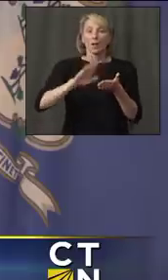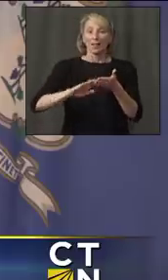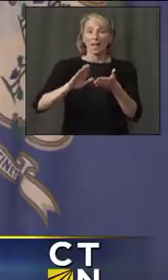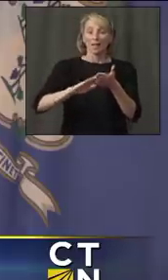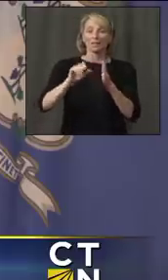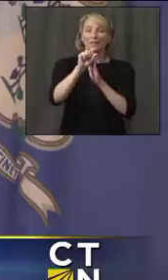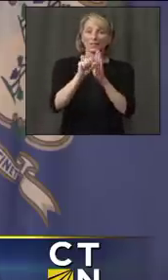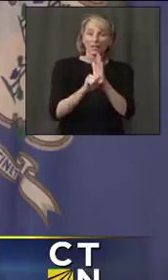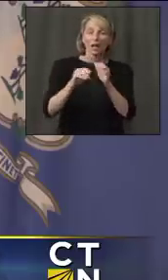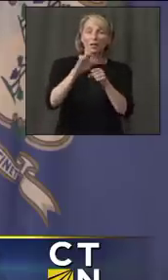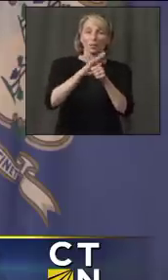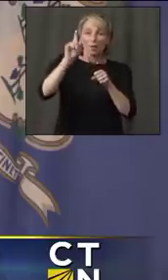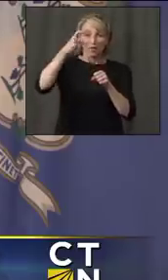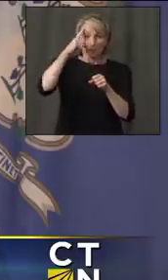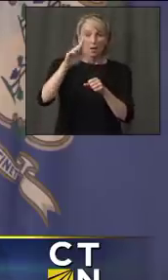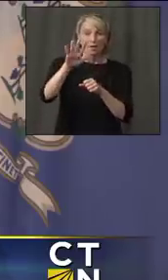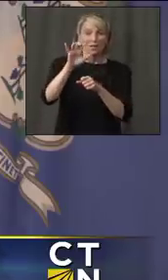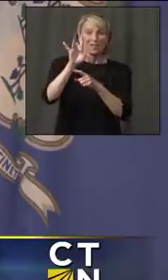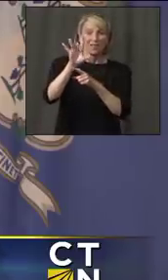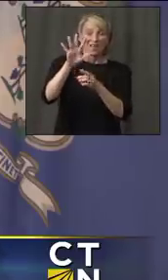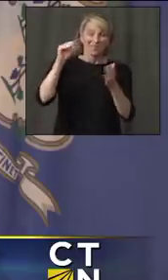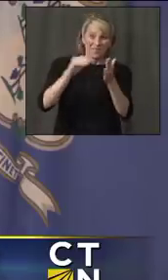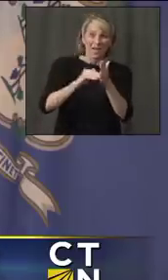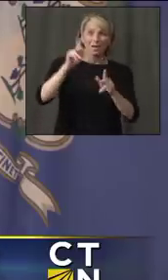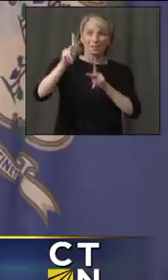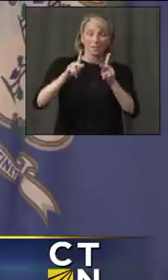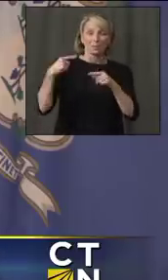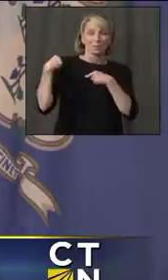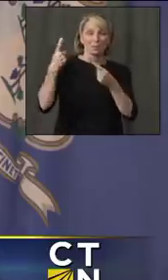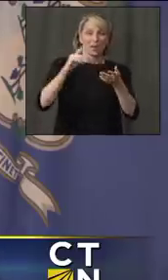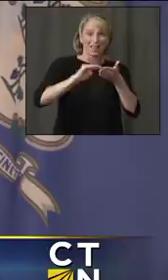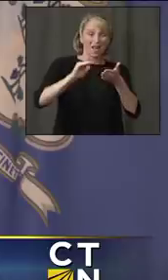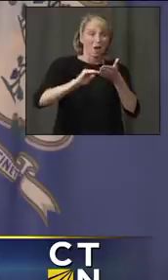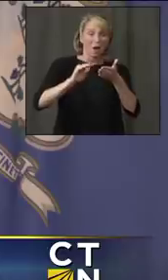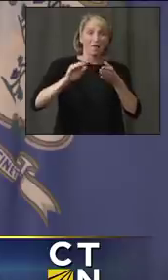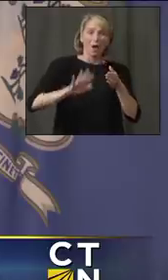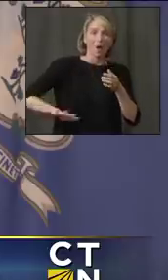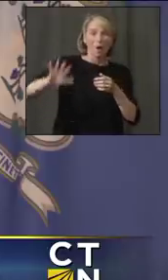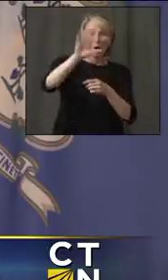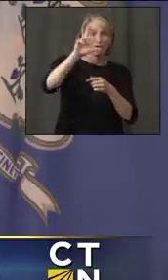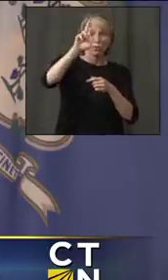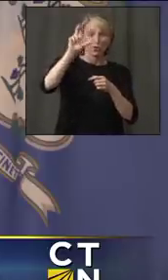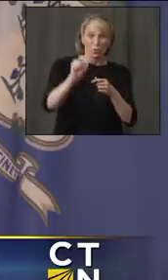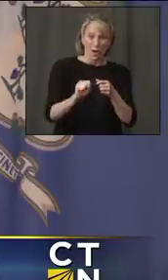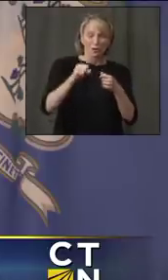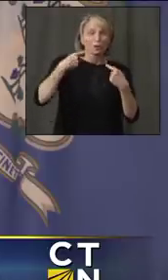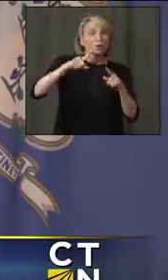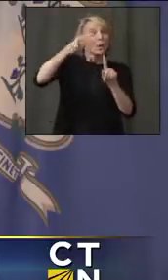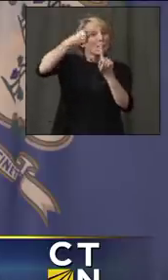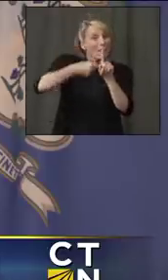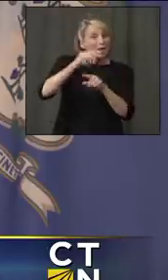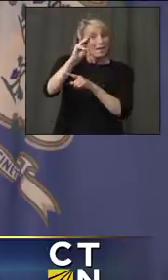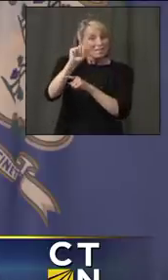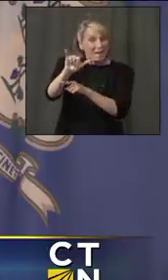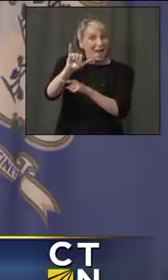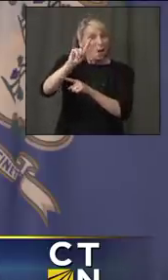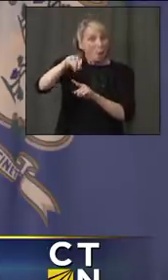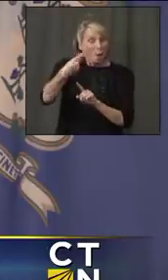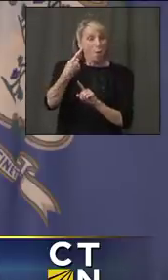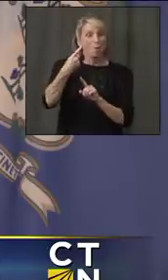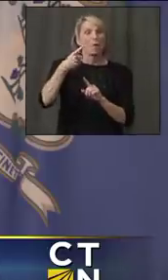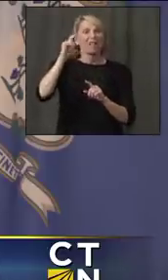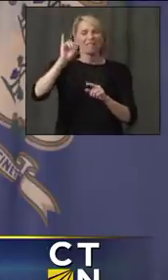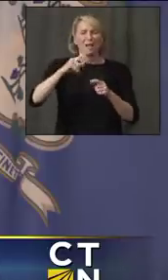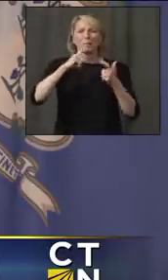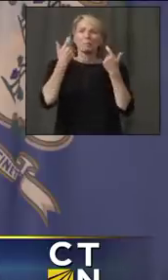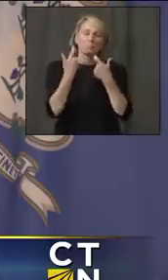585,000 people have been laid off from state and local government across the country in the month of May alone. And that's